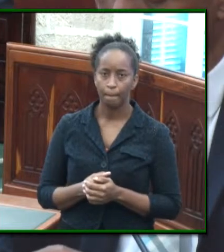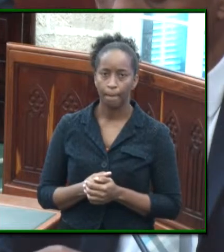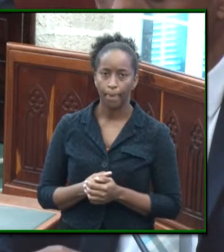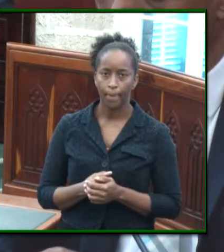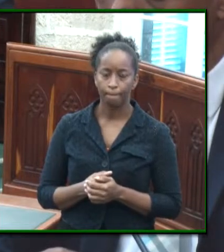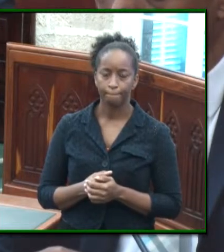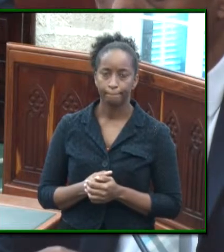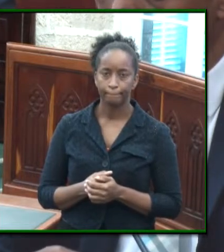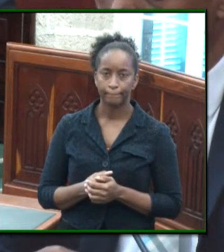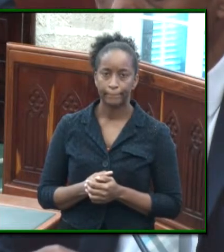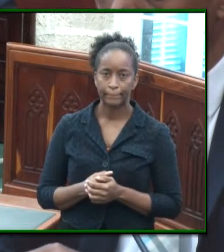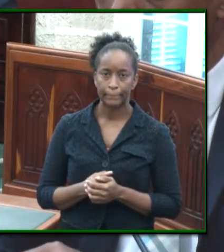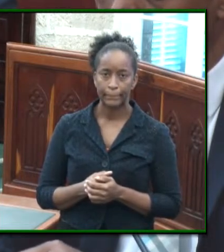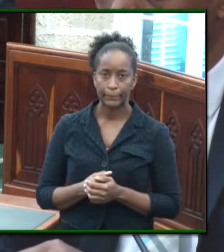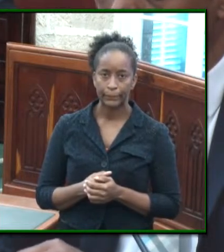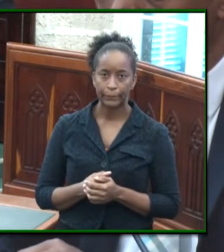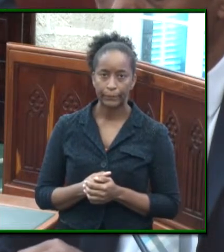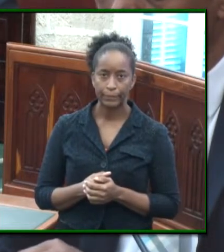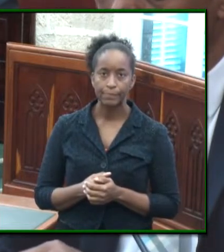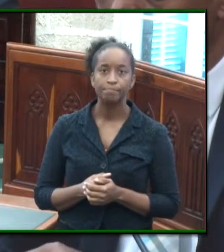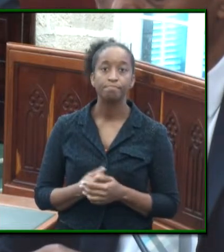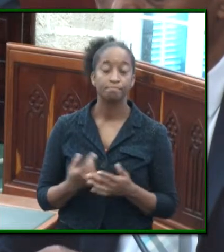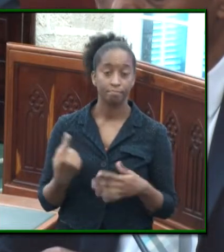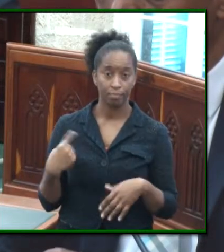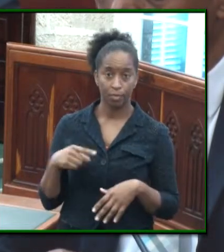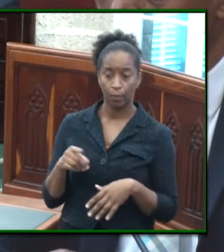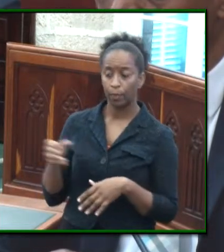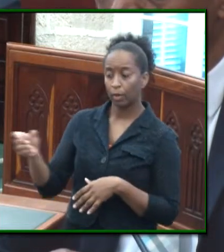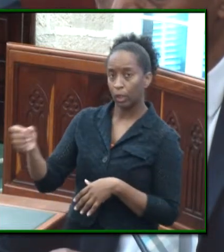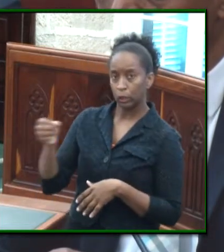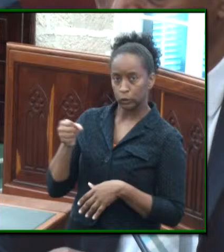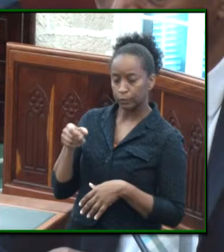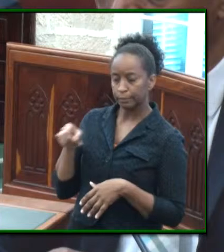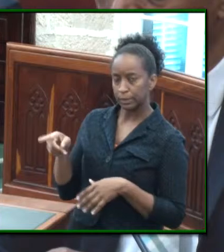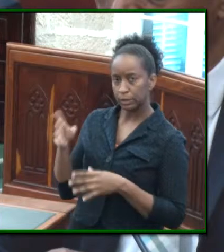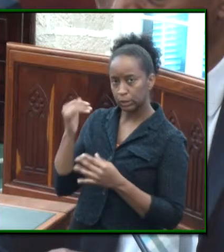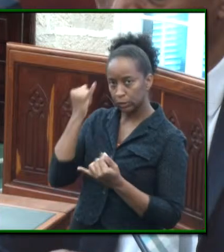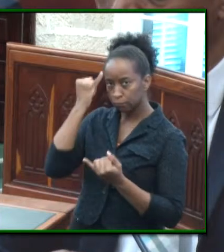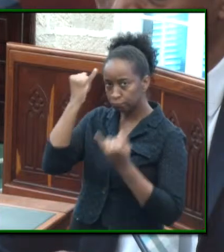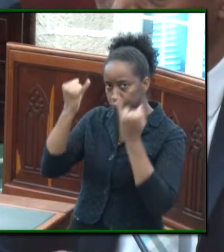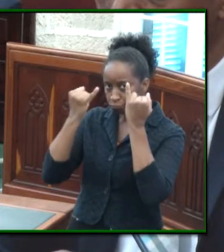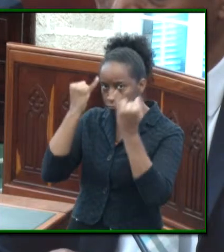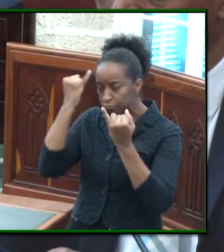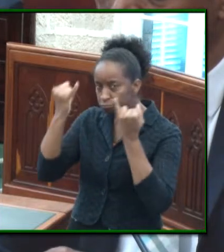to give teeth to the commercial court, but unfortunately it stopped there.